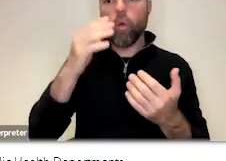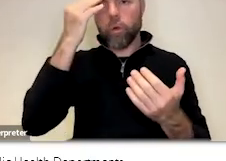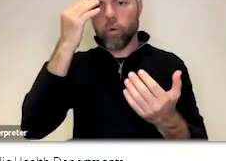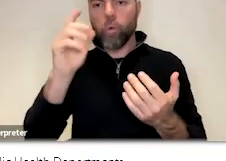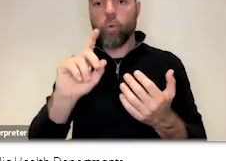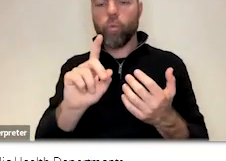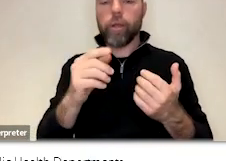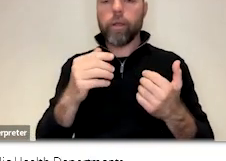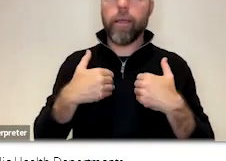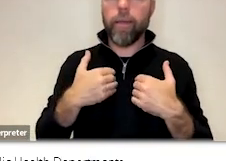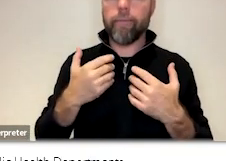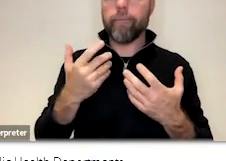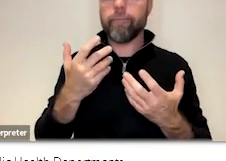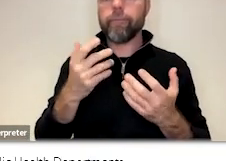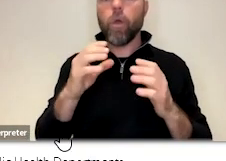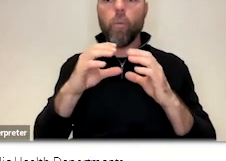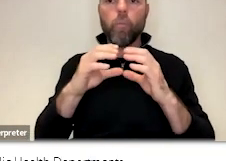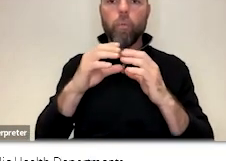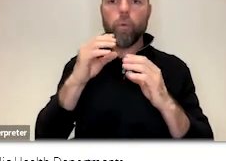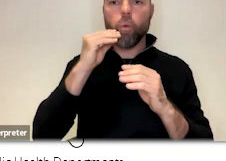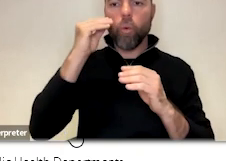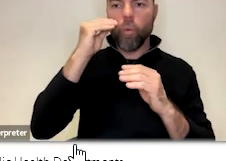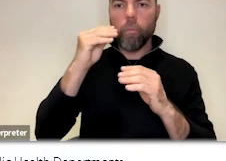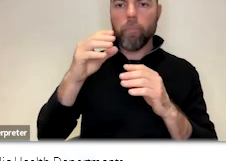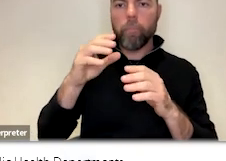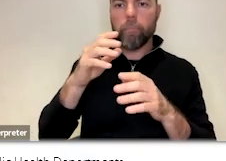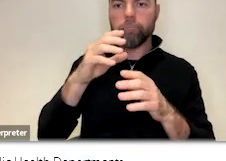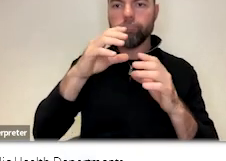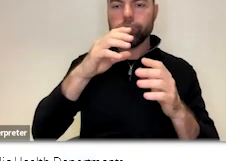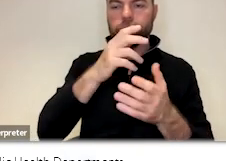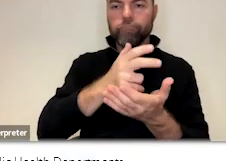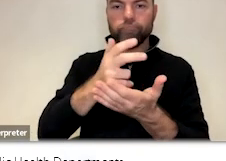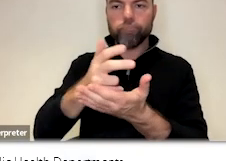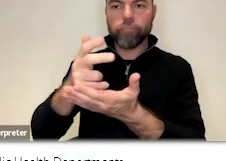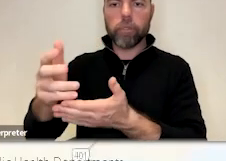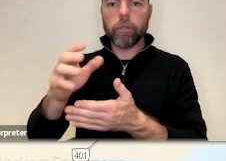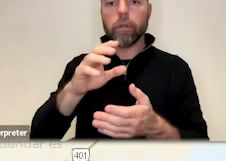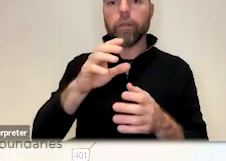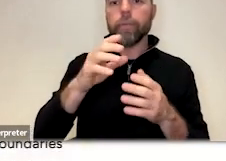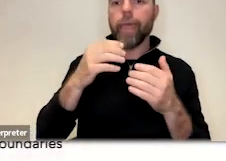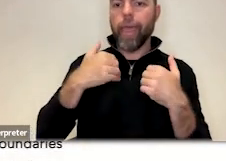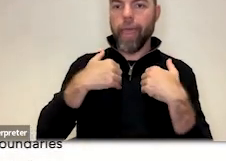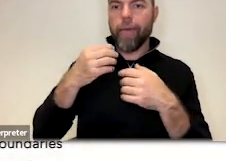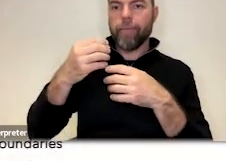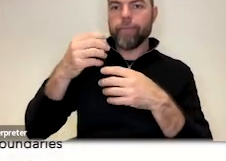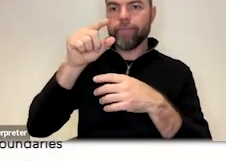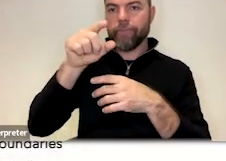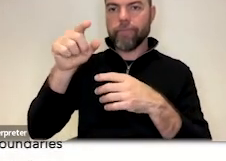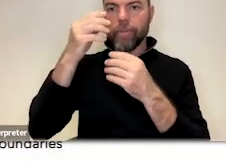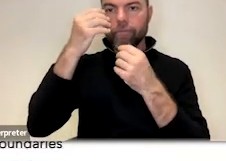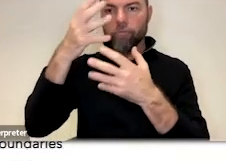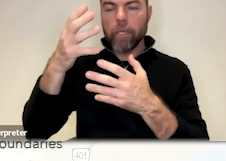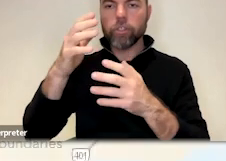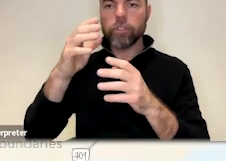where we have mobile home parks or things like that. There's a legend here that we can turn on to make sure